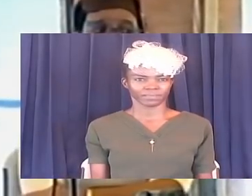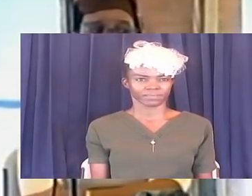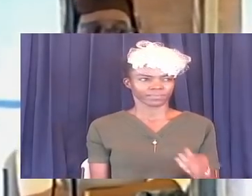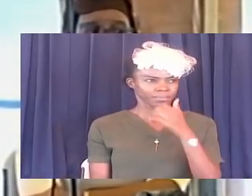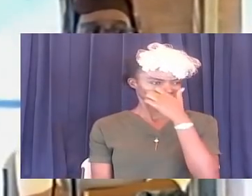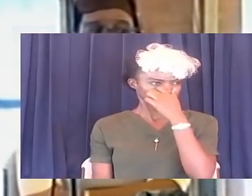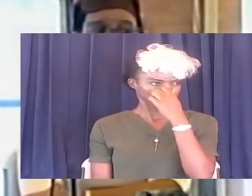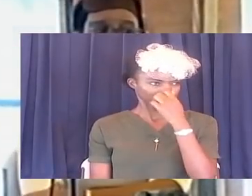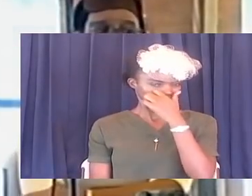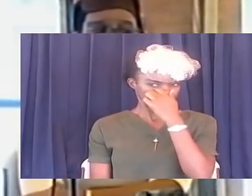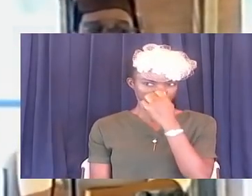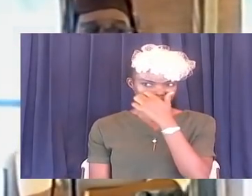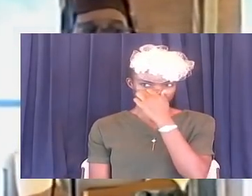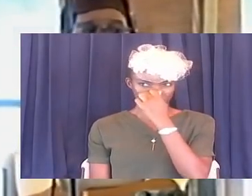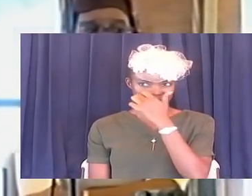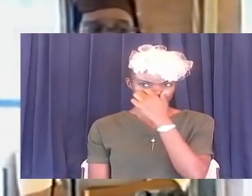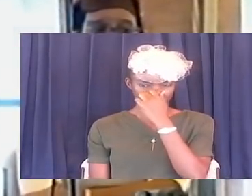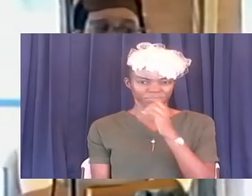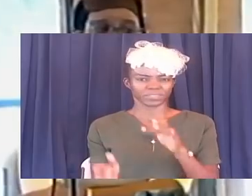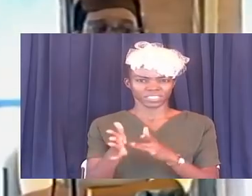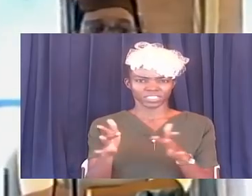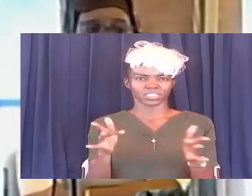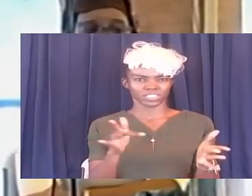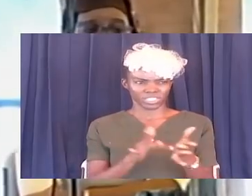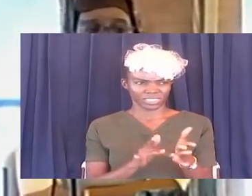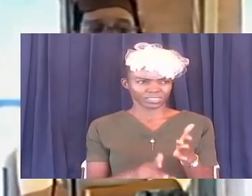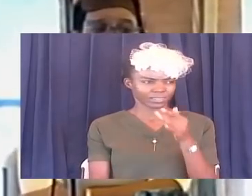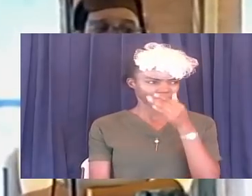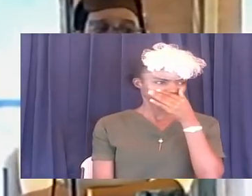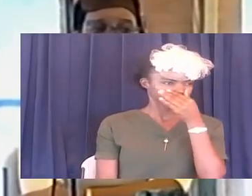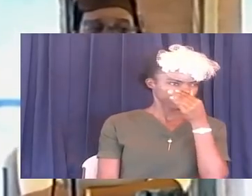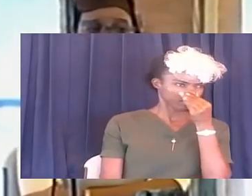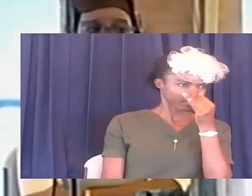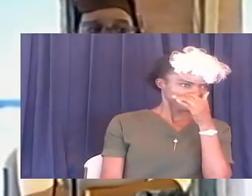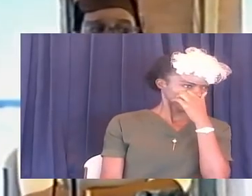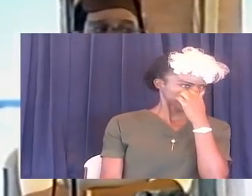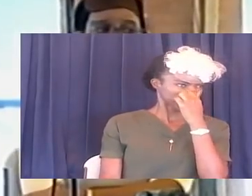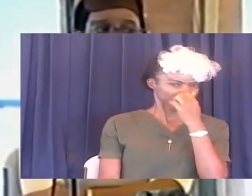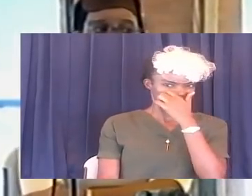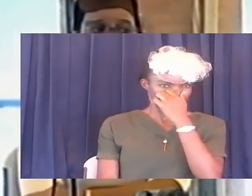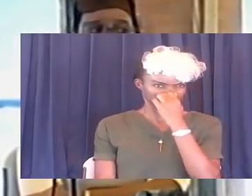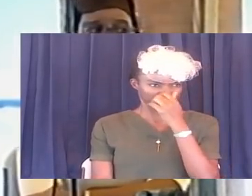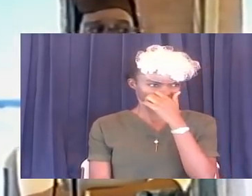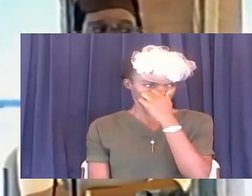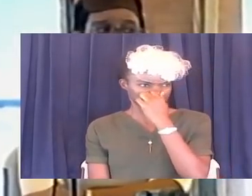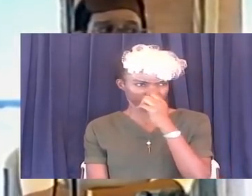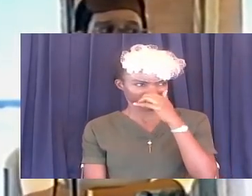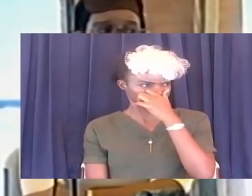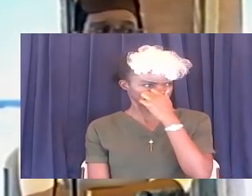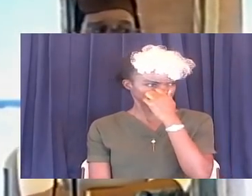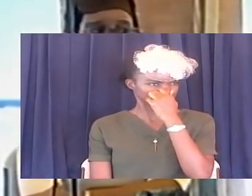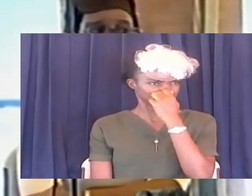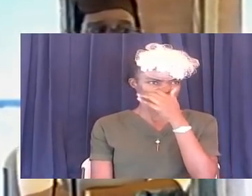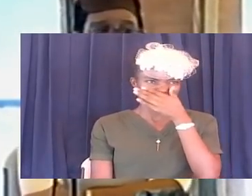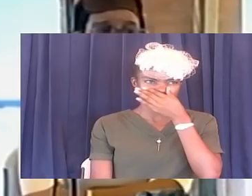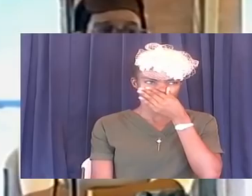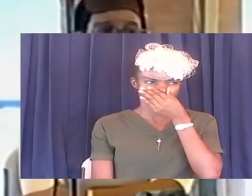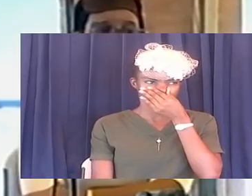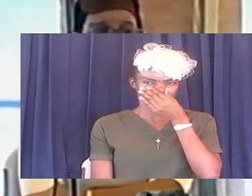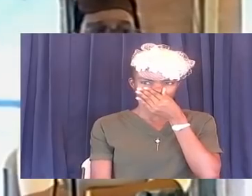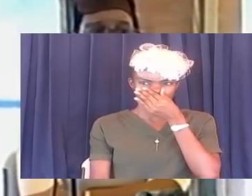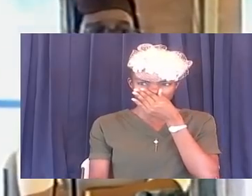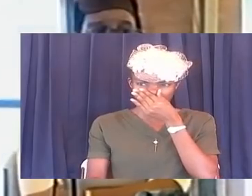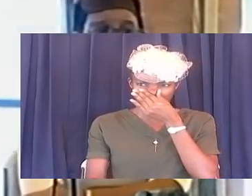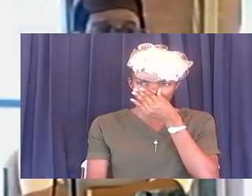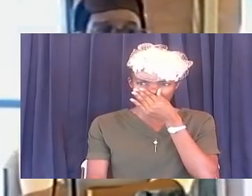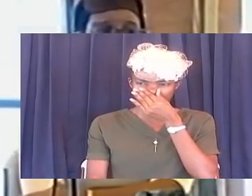just debunking, you know, some of the precepts or some of the ways that the scribes and Pharisees would